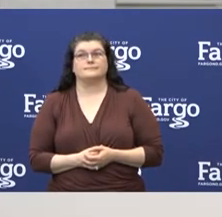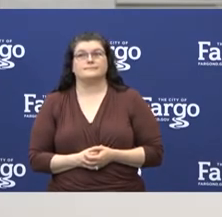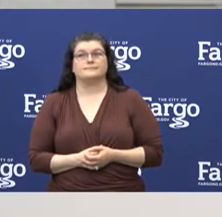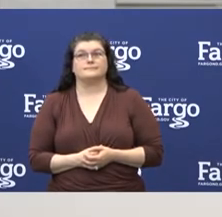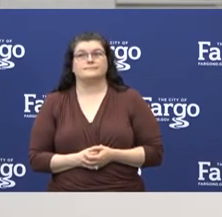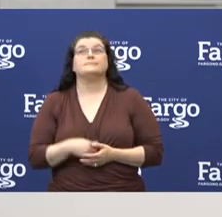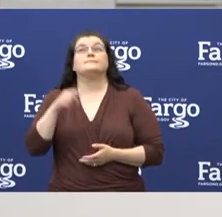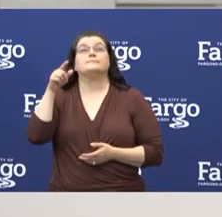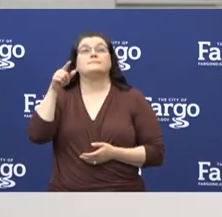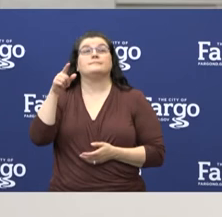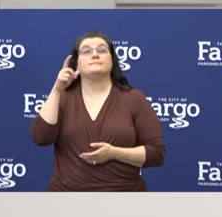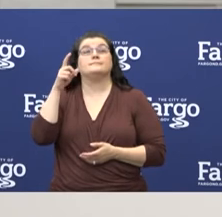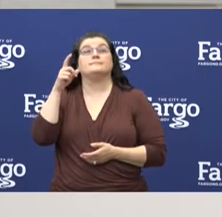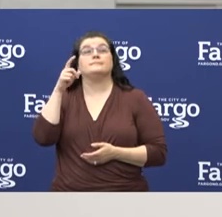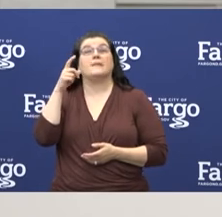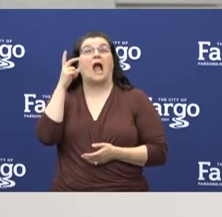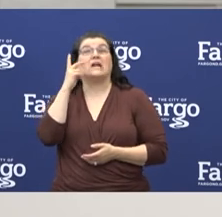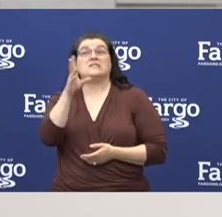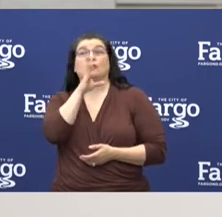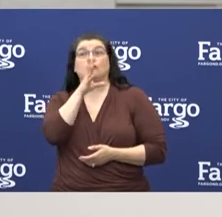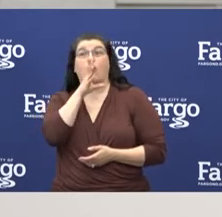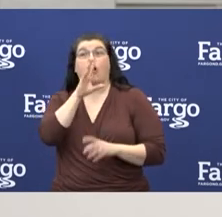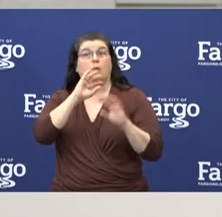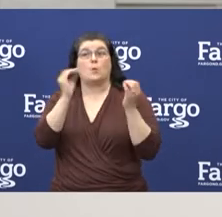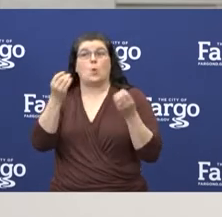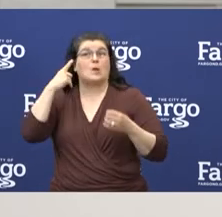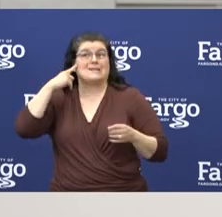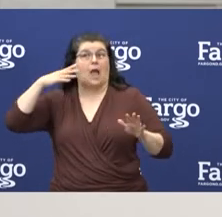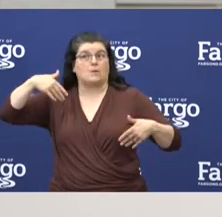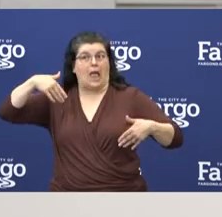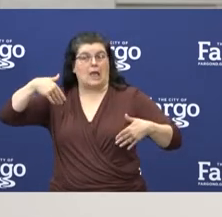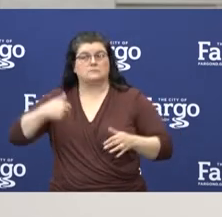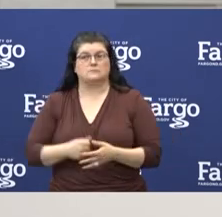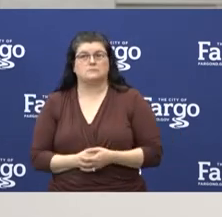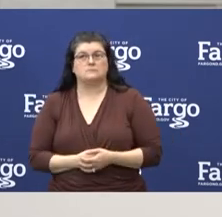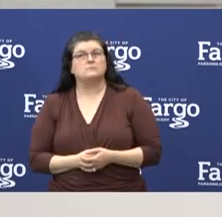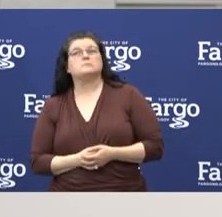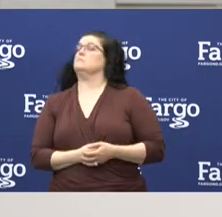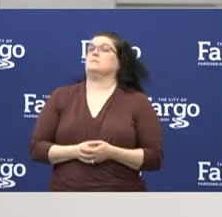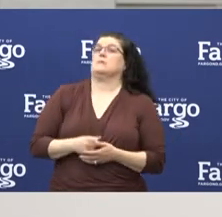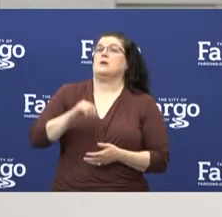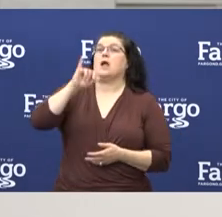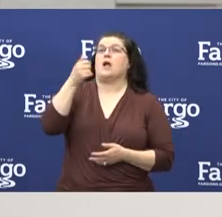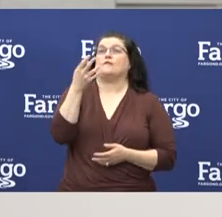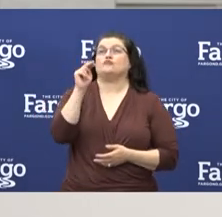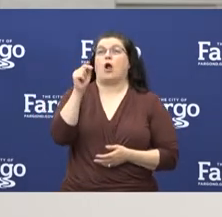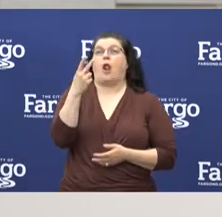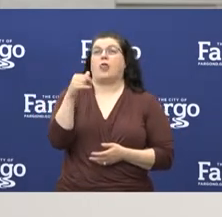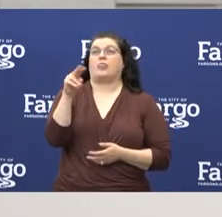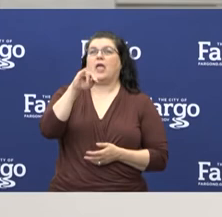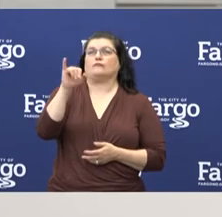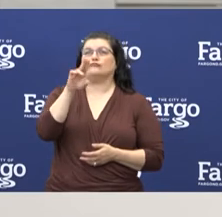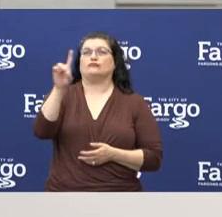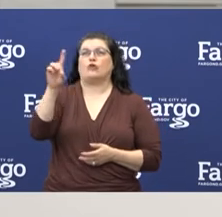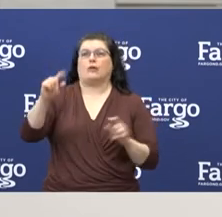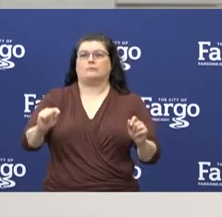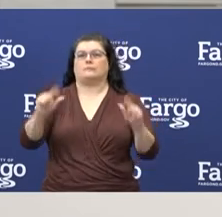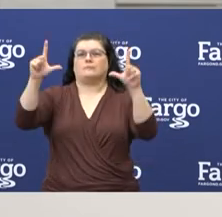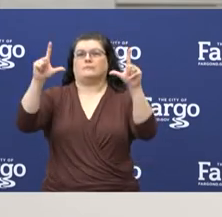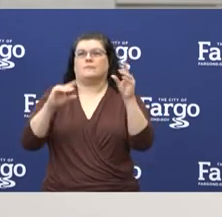I can see him speaking, but we don't have his sound on quite yet. And we've got Jonathan Judd up instead of him, so.